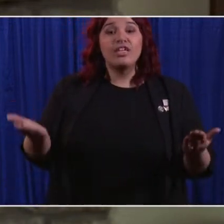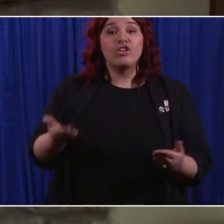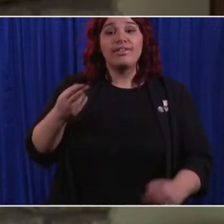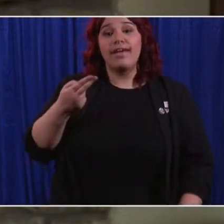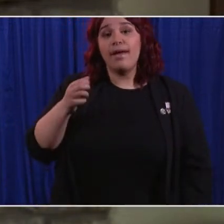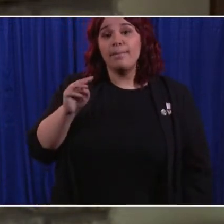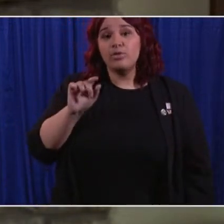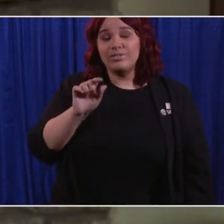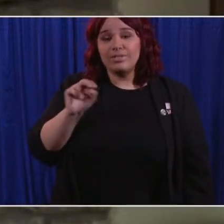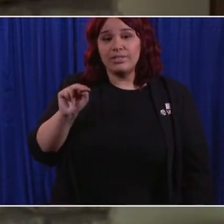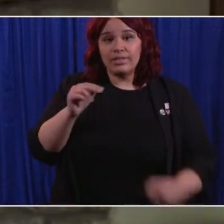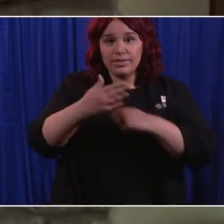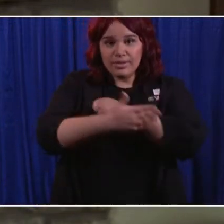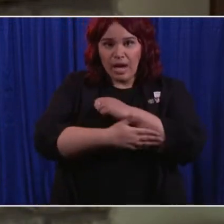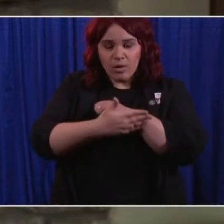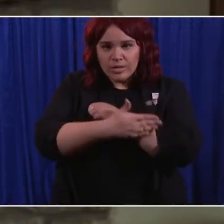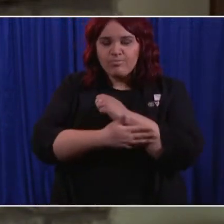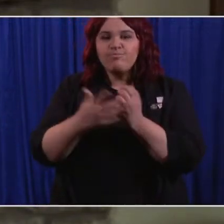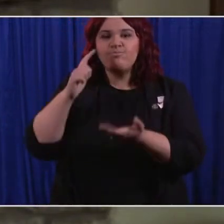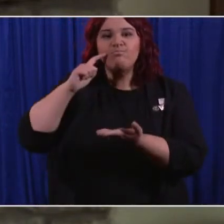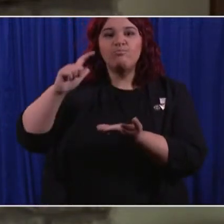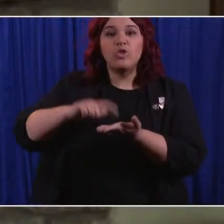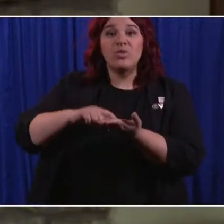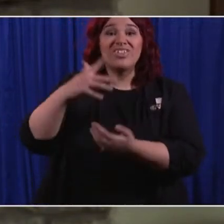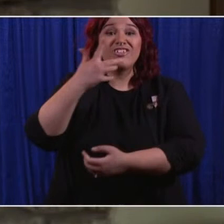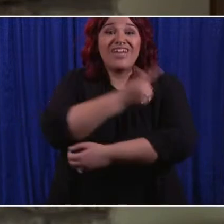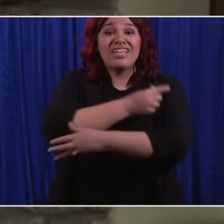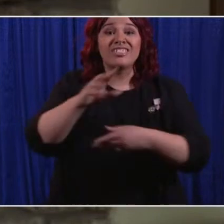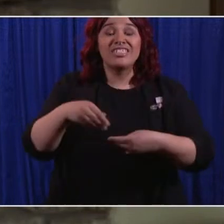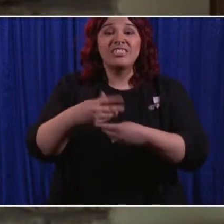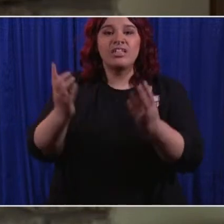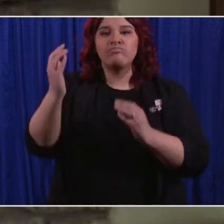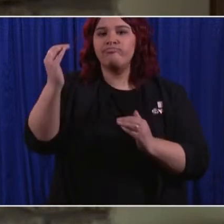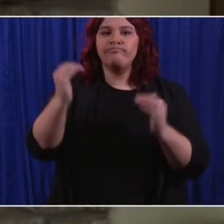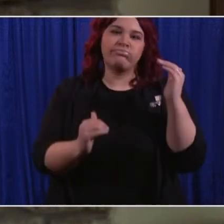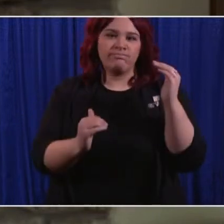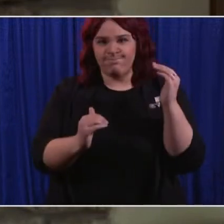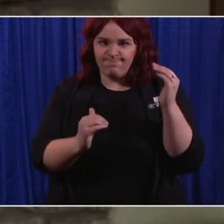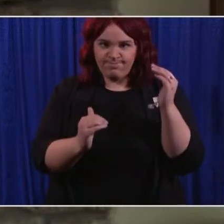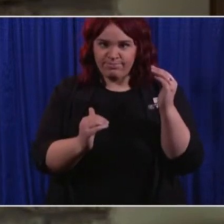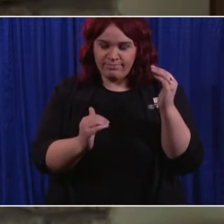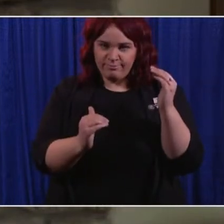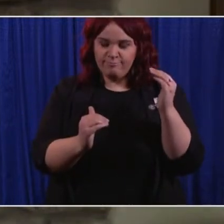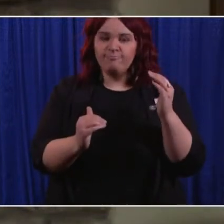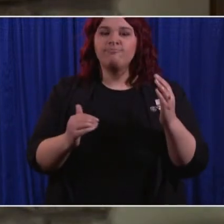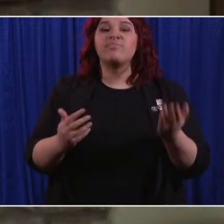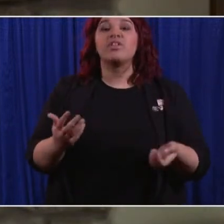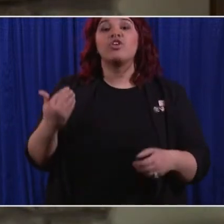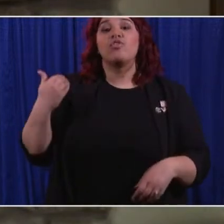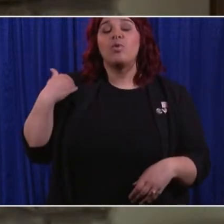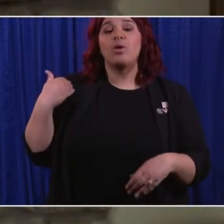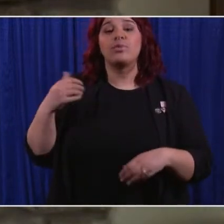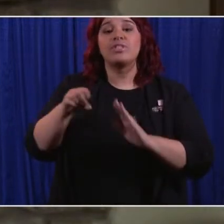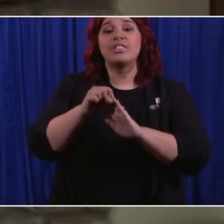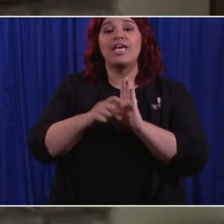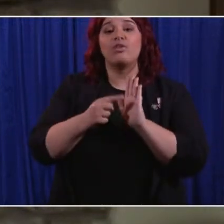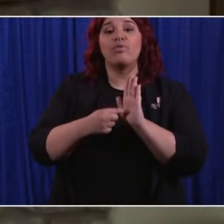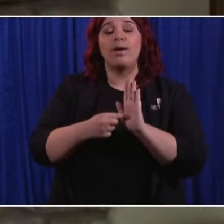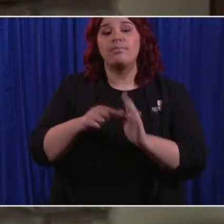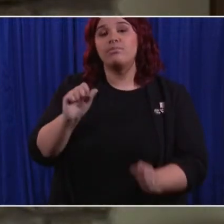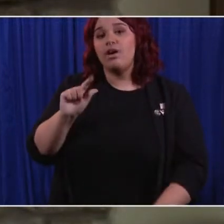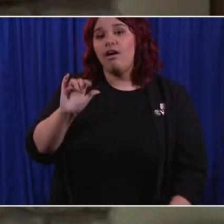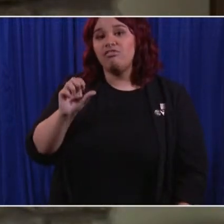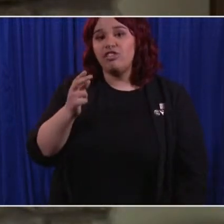a racial disparity in delivering vaccinations into certain neighborhoods. And former state rep Alicia Reese, who